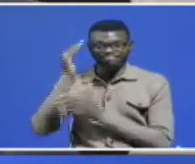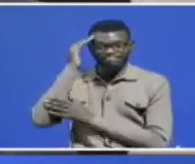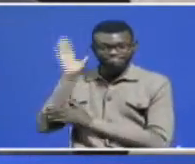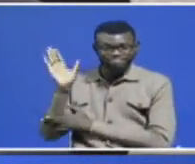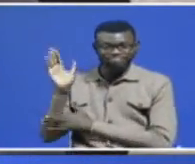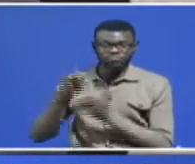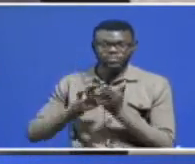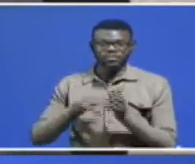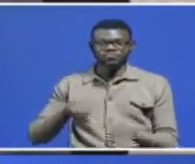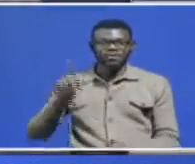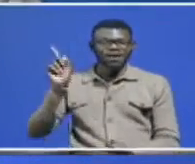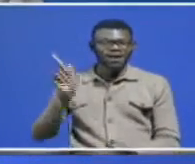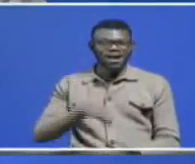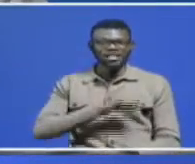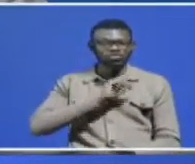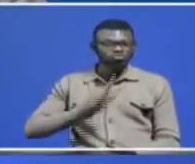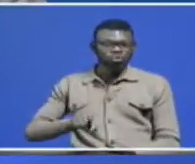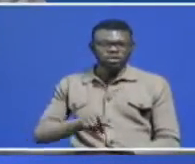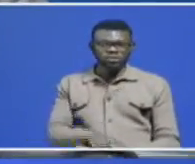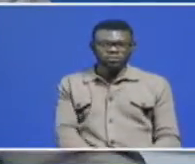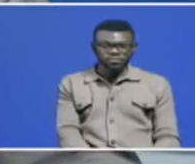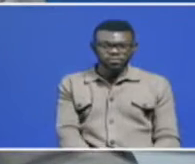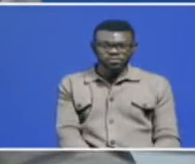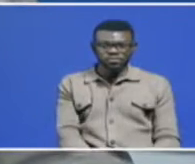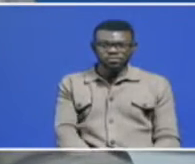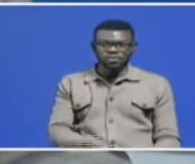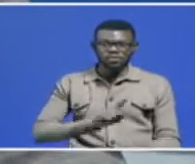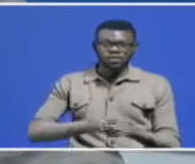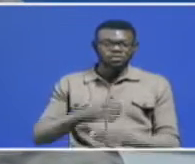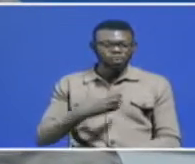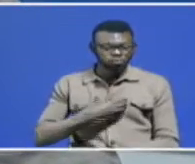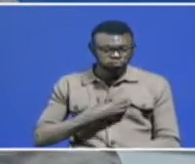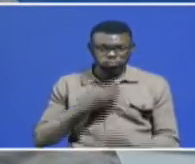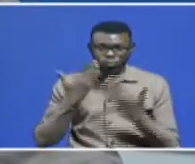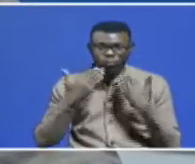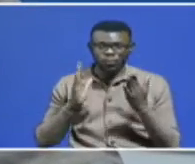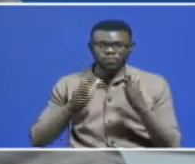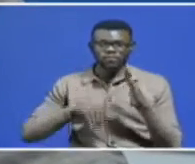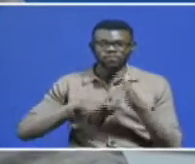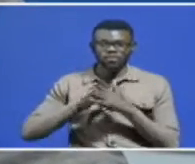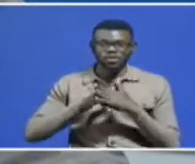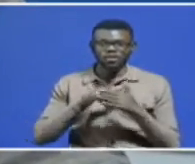nullify them. Now, after retiring from active football in 2018,